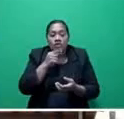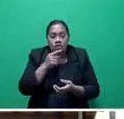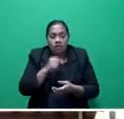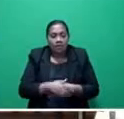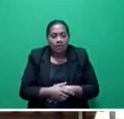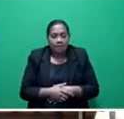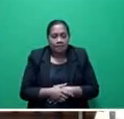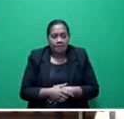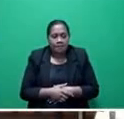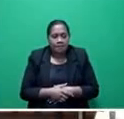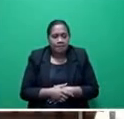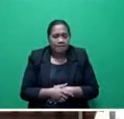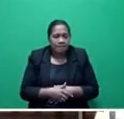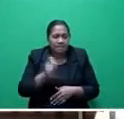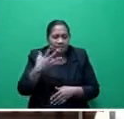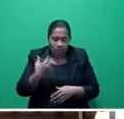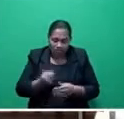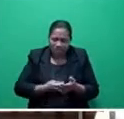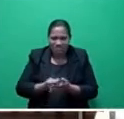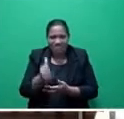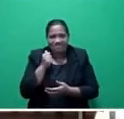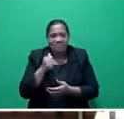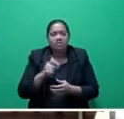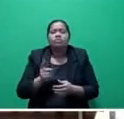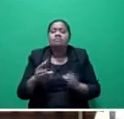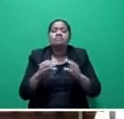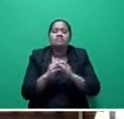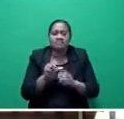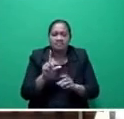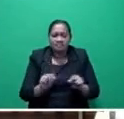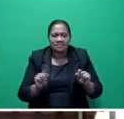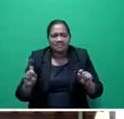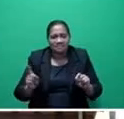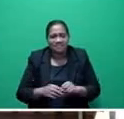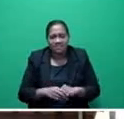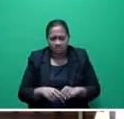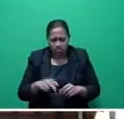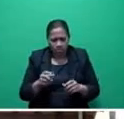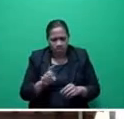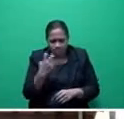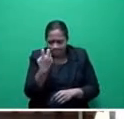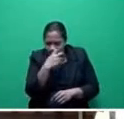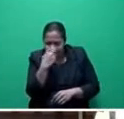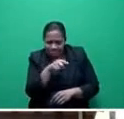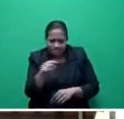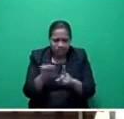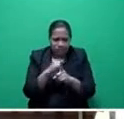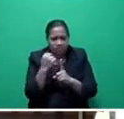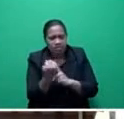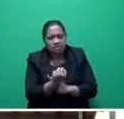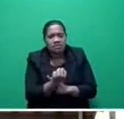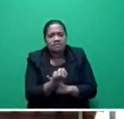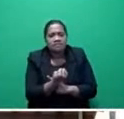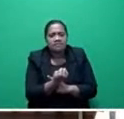doubt, and also if we have repayments, what the bank does is closely monitors the situation of